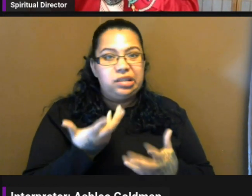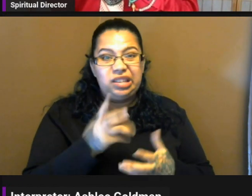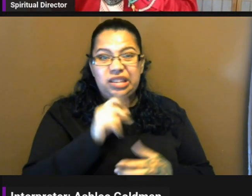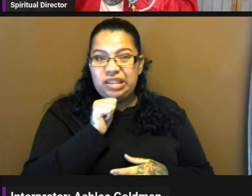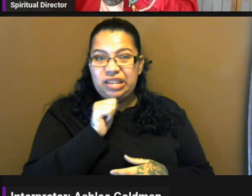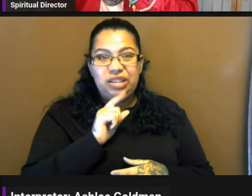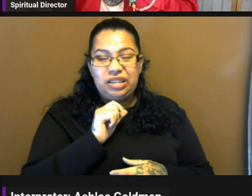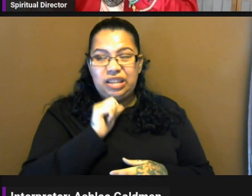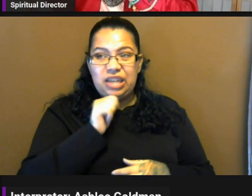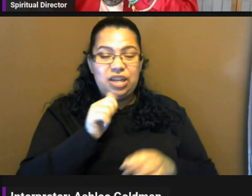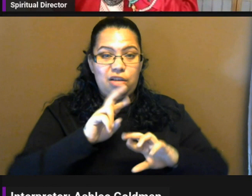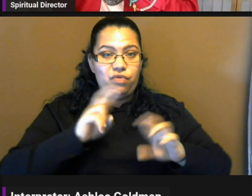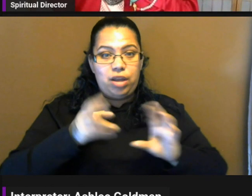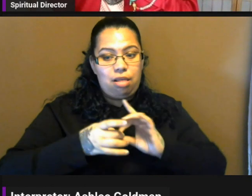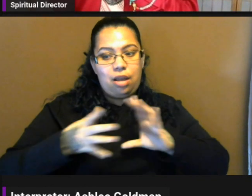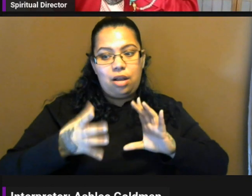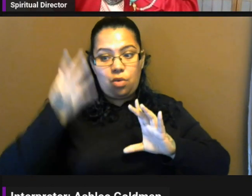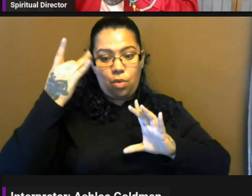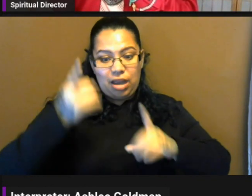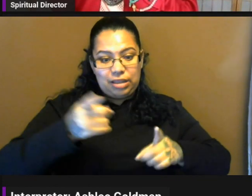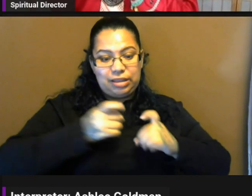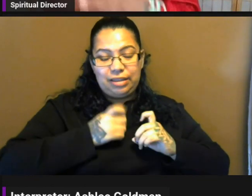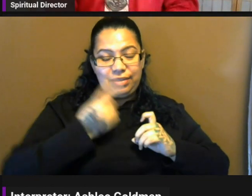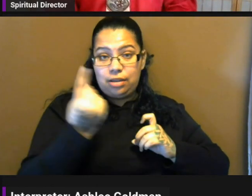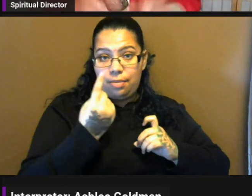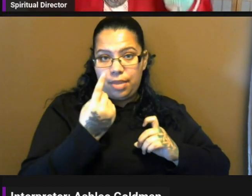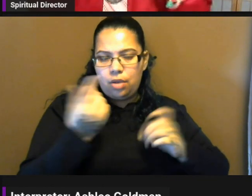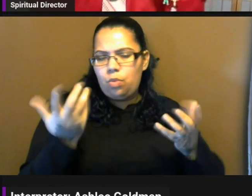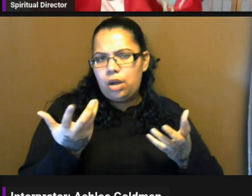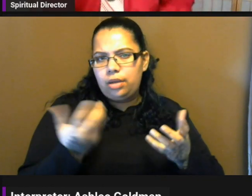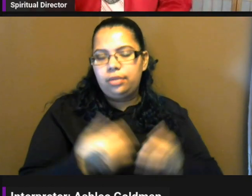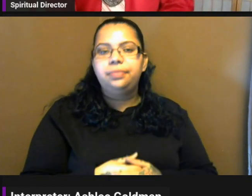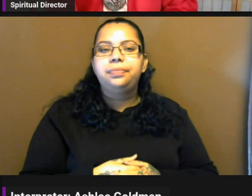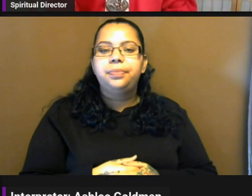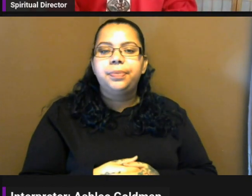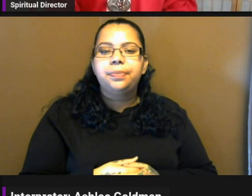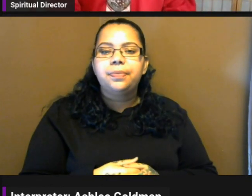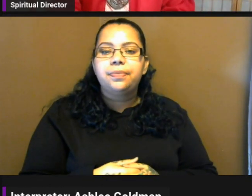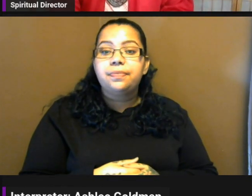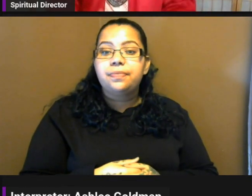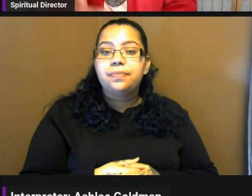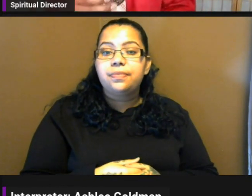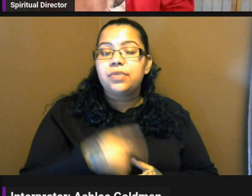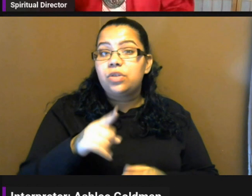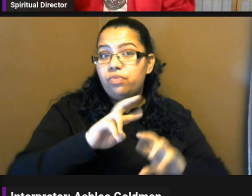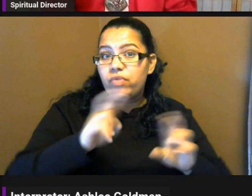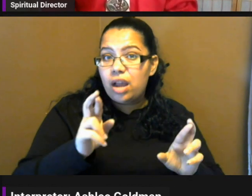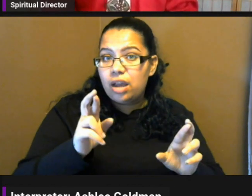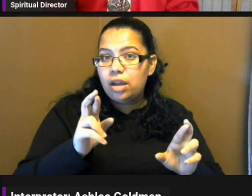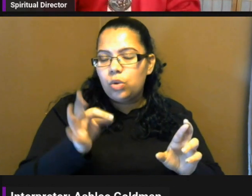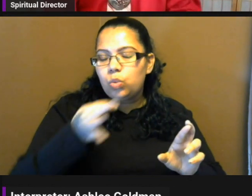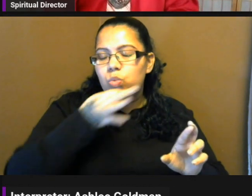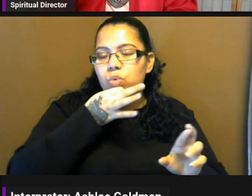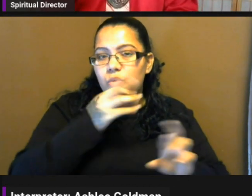go because it's giving me something. What is it? And are you ready, or at least approaching